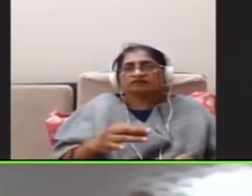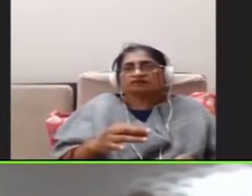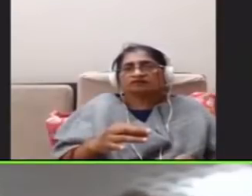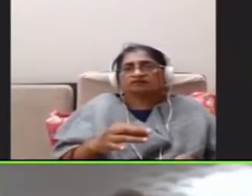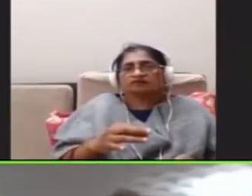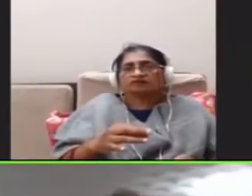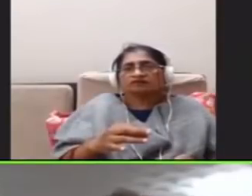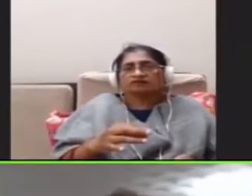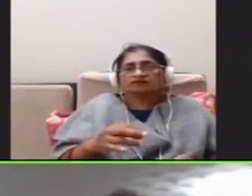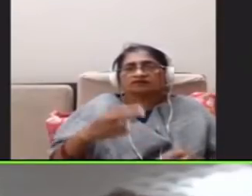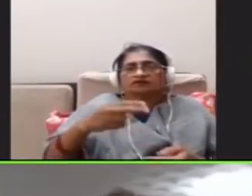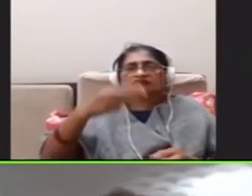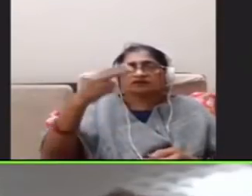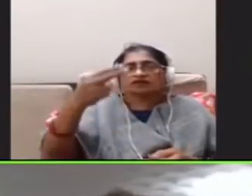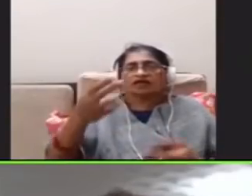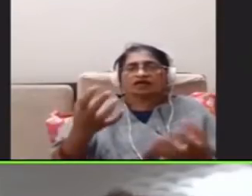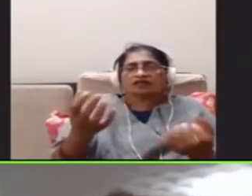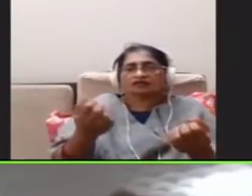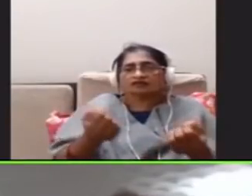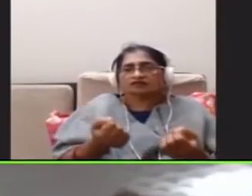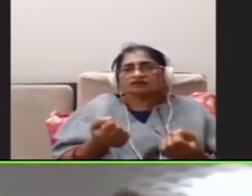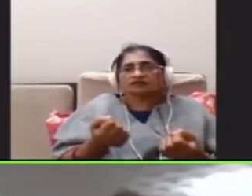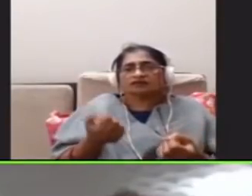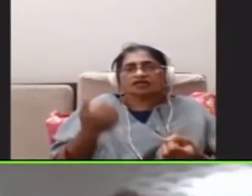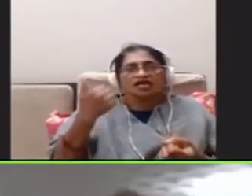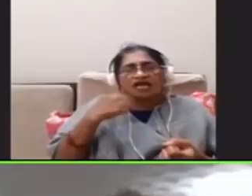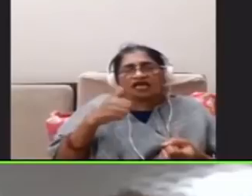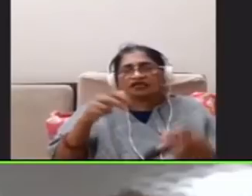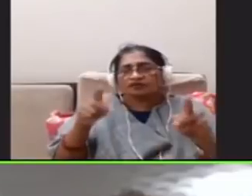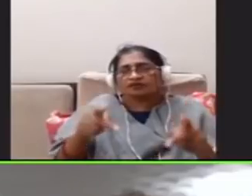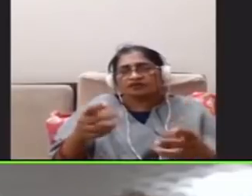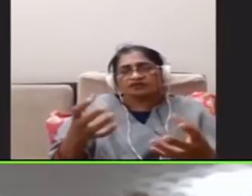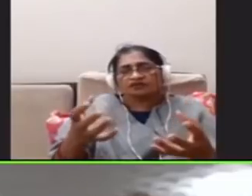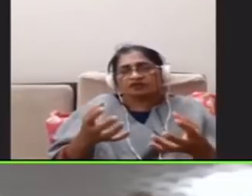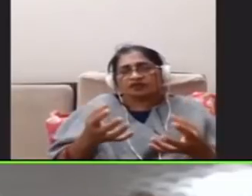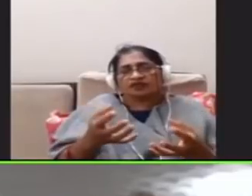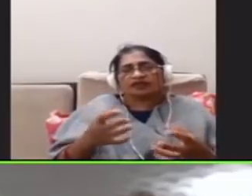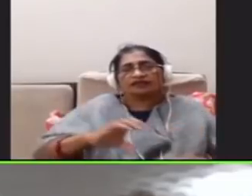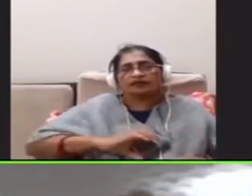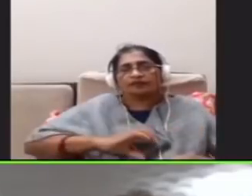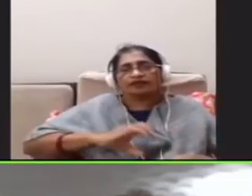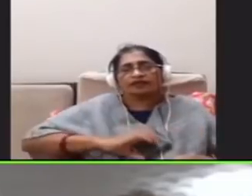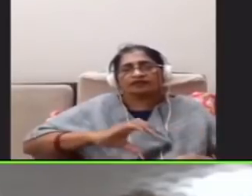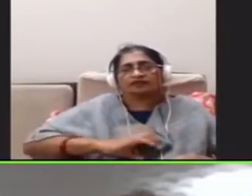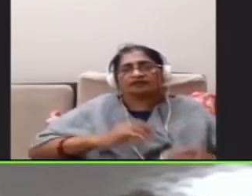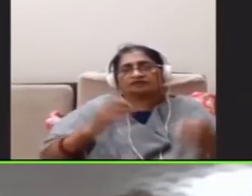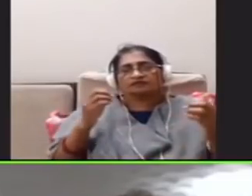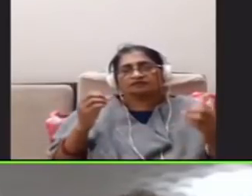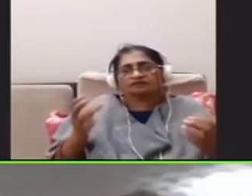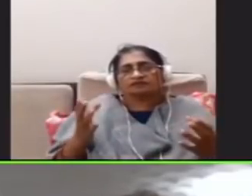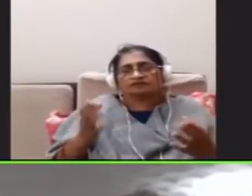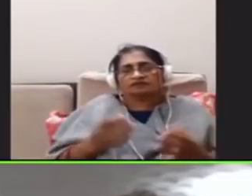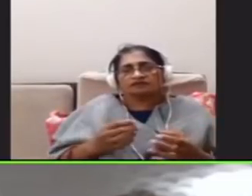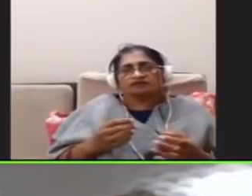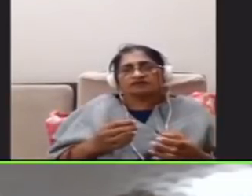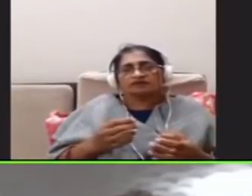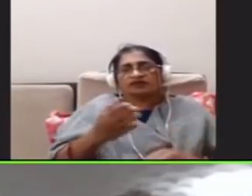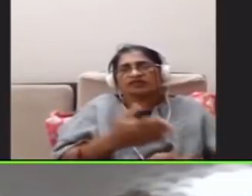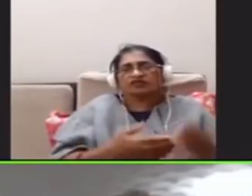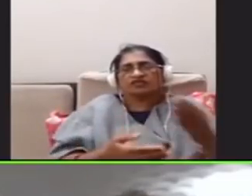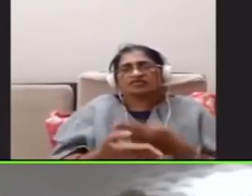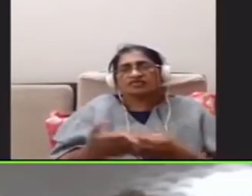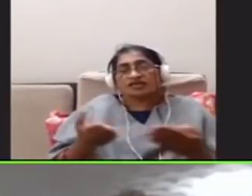The highest achievement I think any athlete you know, can achieve, whether disabled or